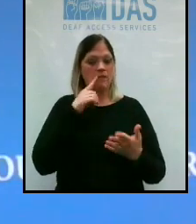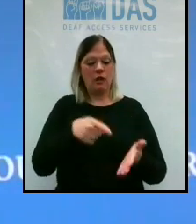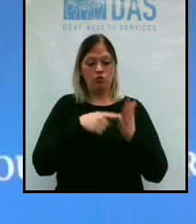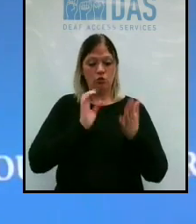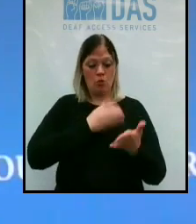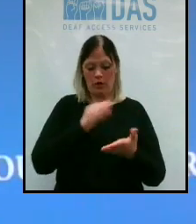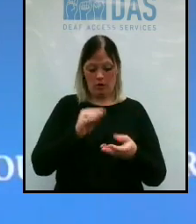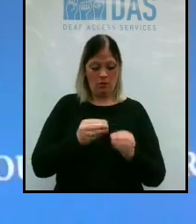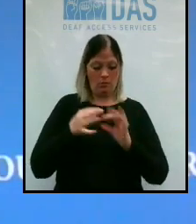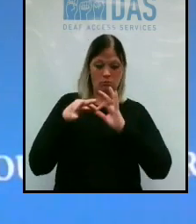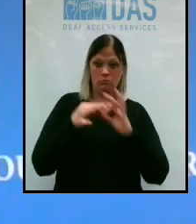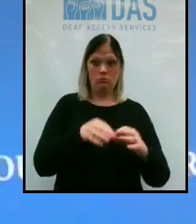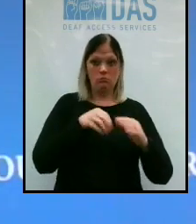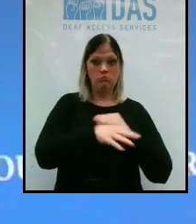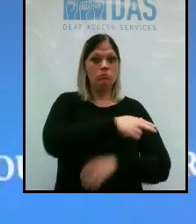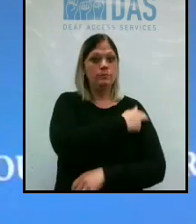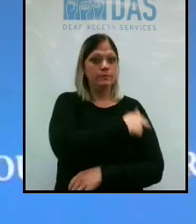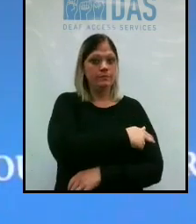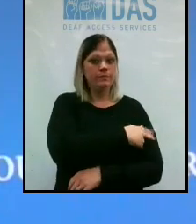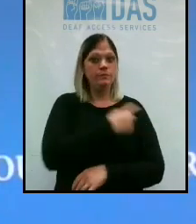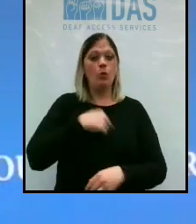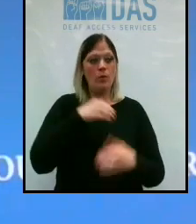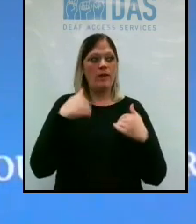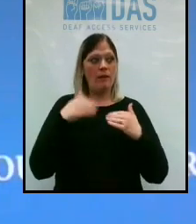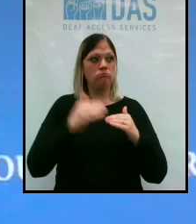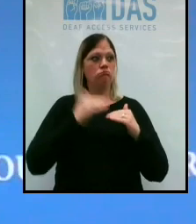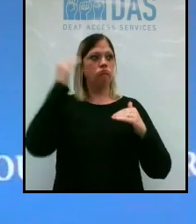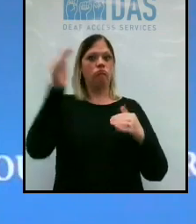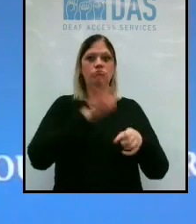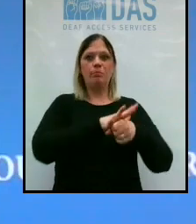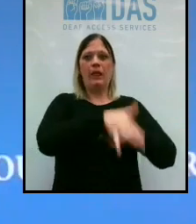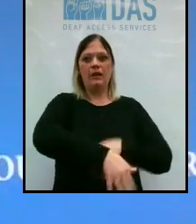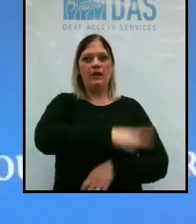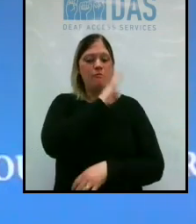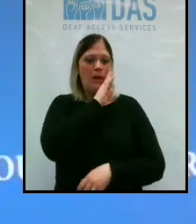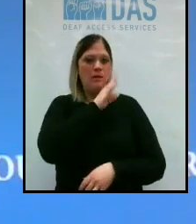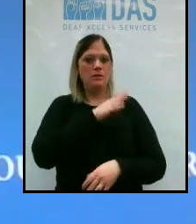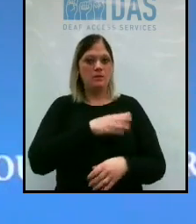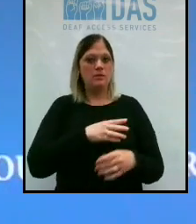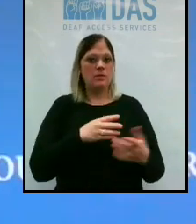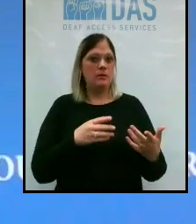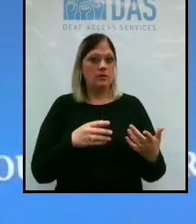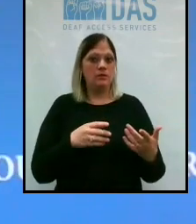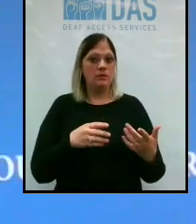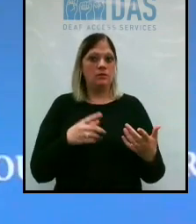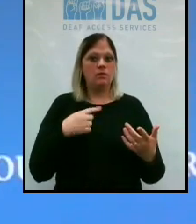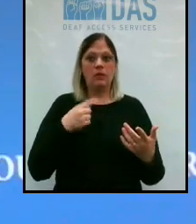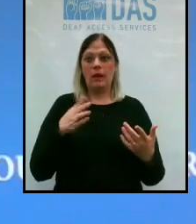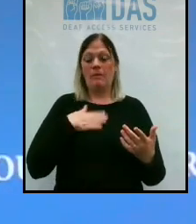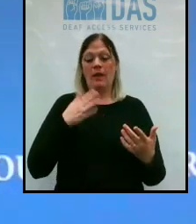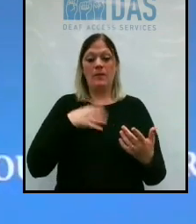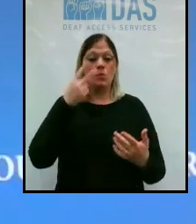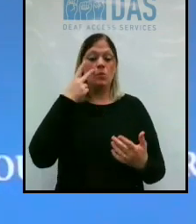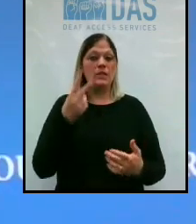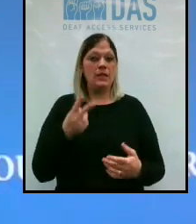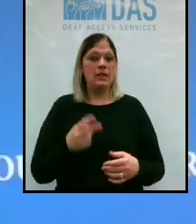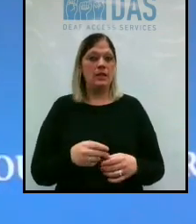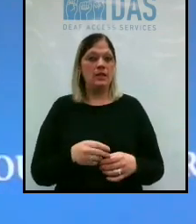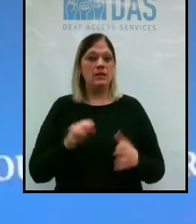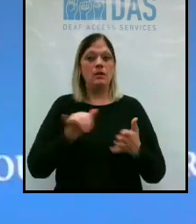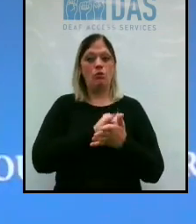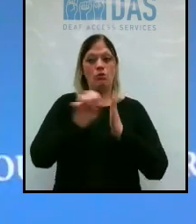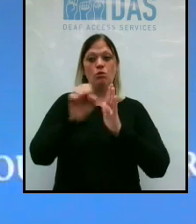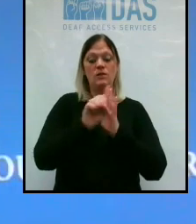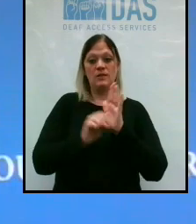with regards to hospitalizations were such that we had excess capacity on beds and ICU units. And I'm very happy to see that New York